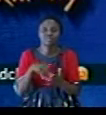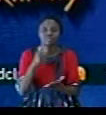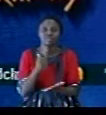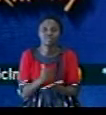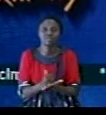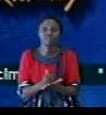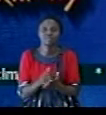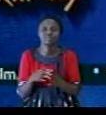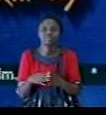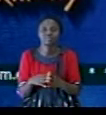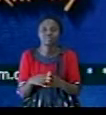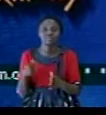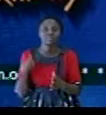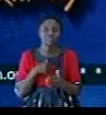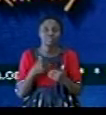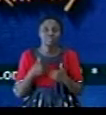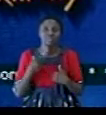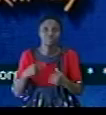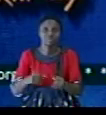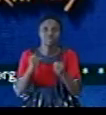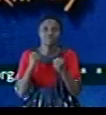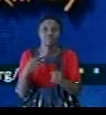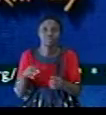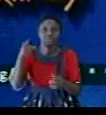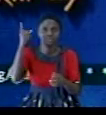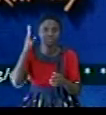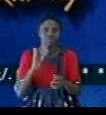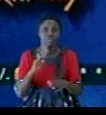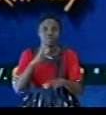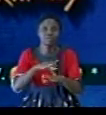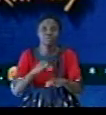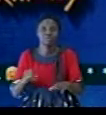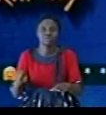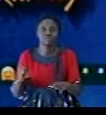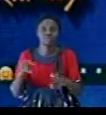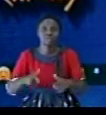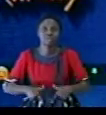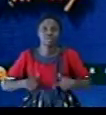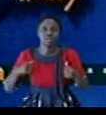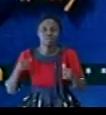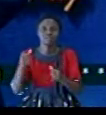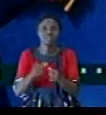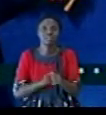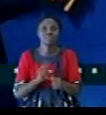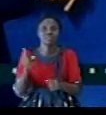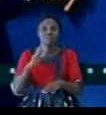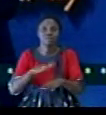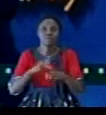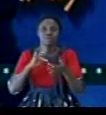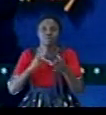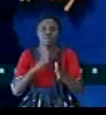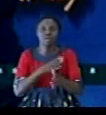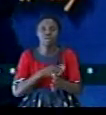We have the power of God touching lives everywhere online. And we